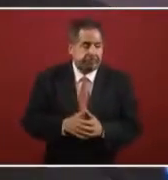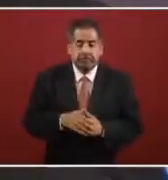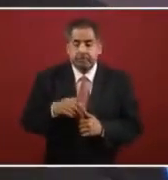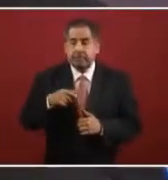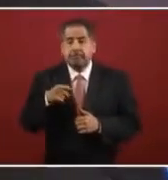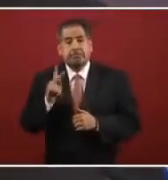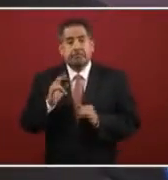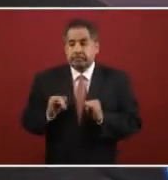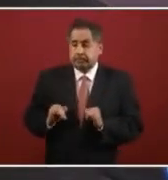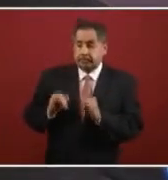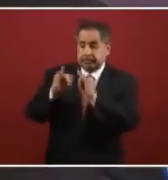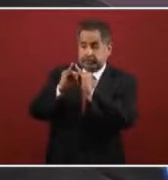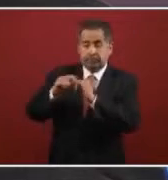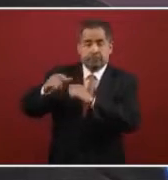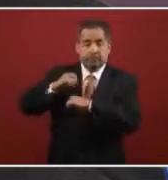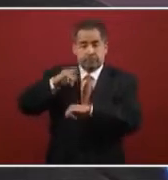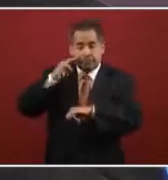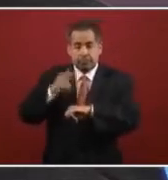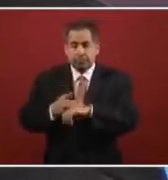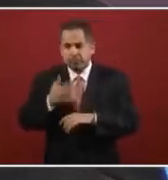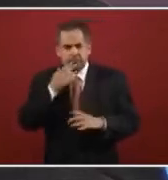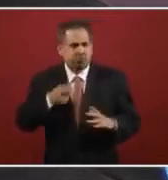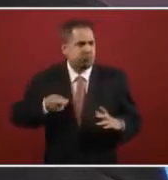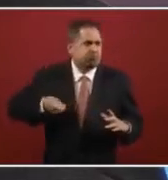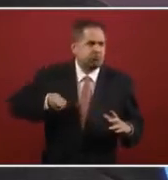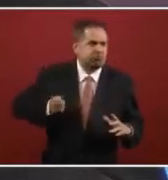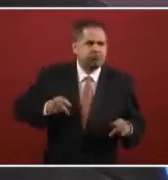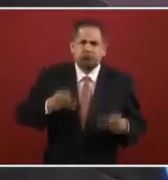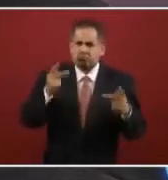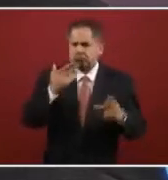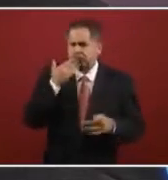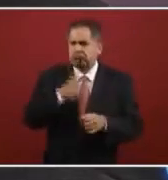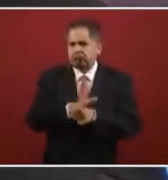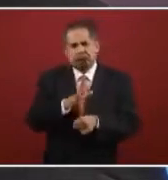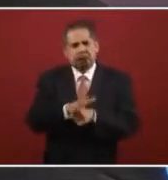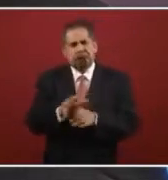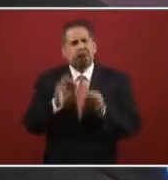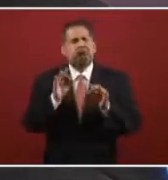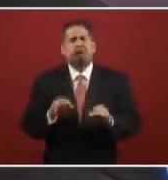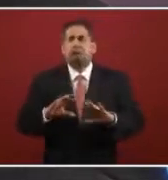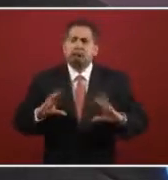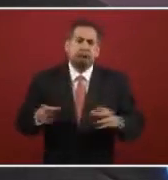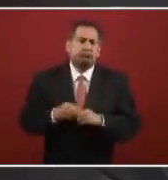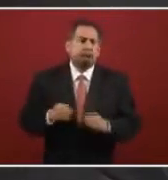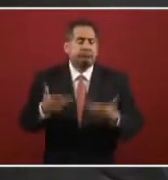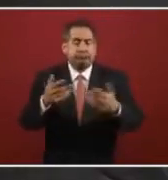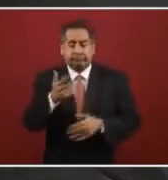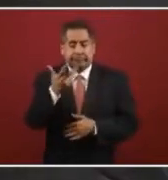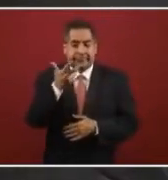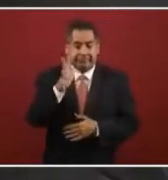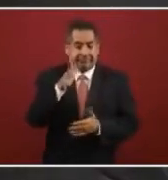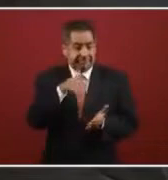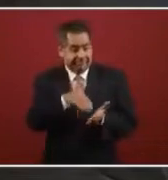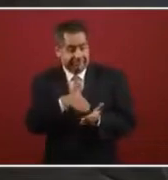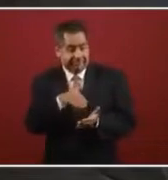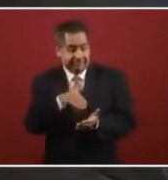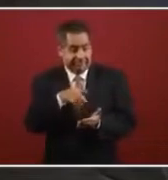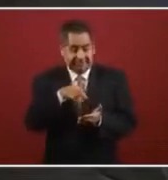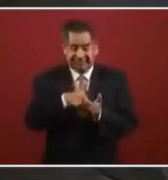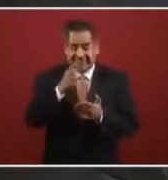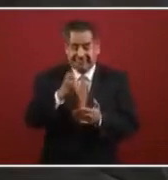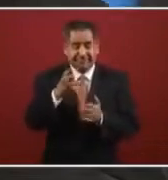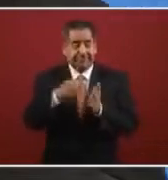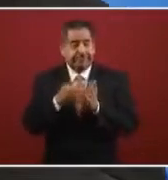devolver al pueblo robado, and they're seleccionamos returned to una the buena subasta. institute Al for the momento de next haber vendido auction. 10.3 millones de pesos, fueron más de 10 millones de